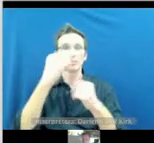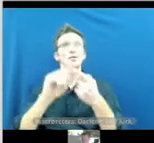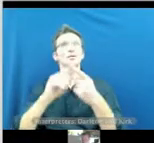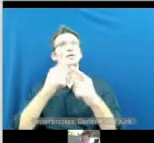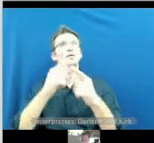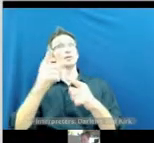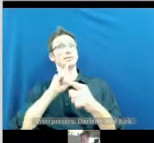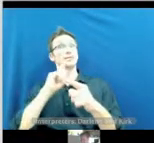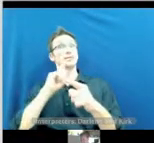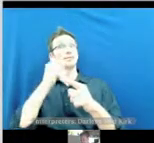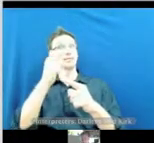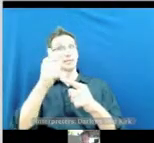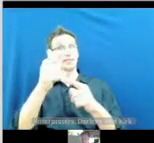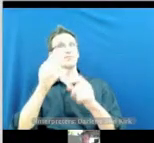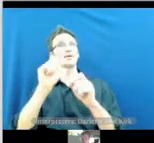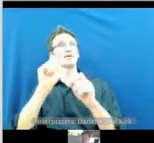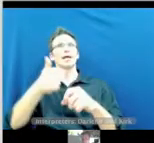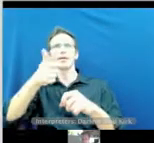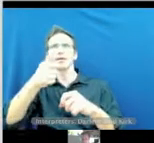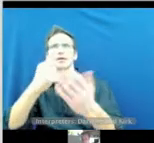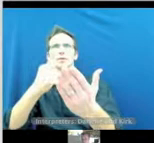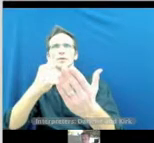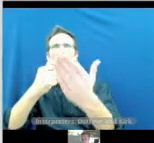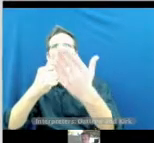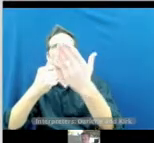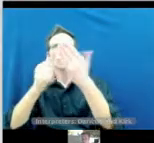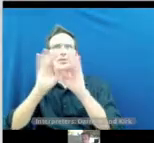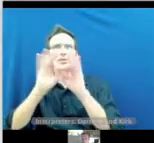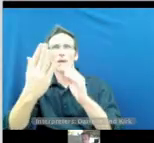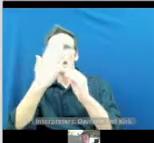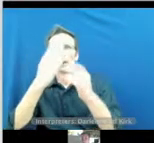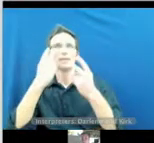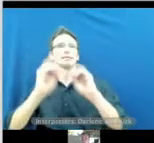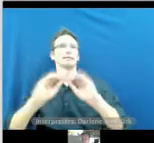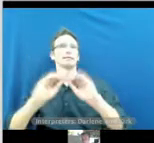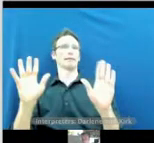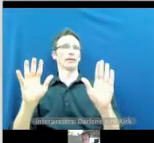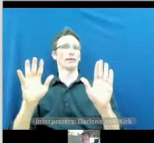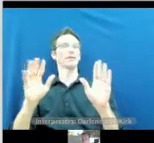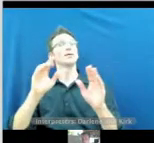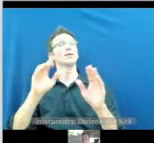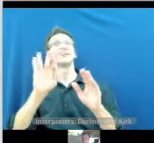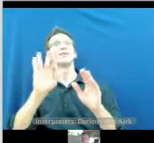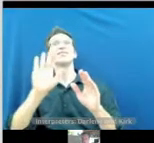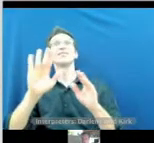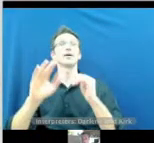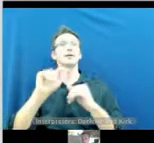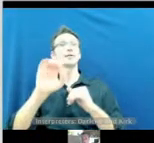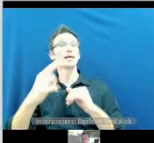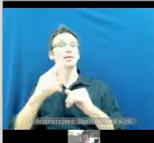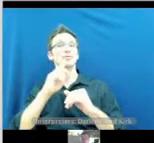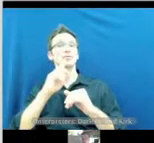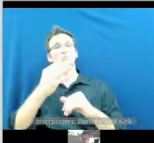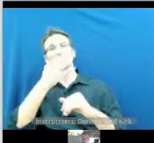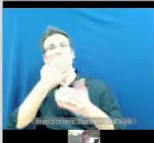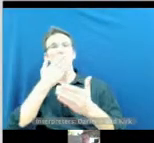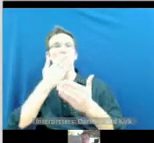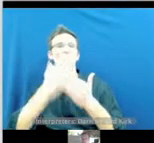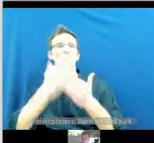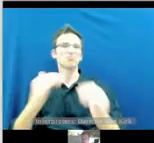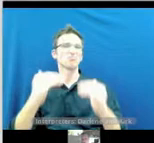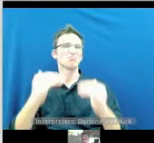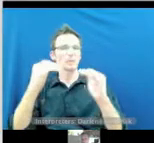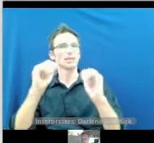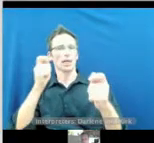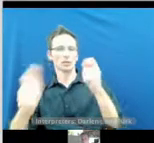side. The better the video technology, the more opportunities there are to make those modifications. You can also